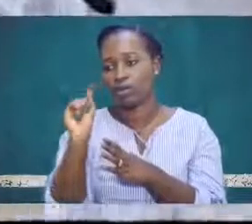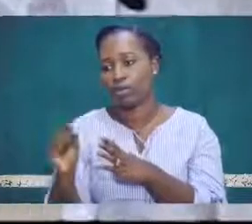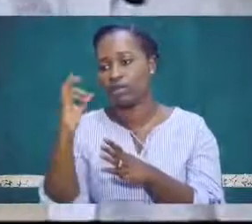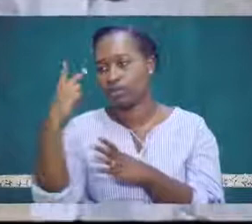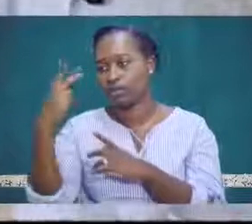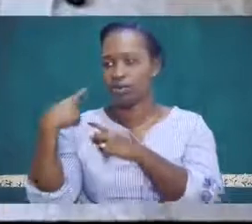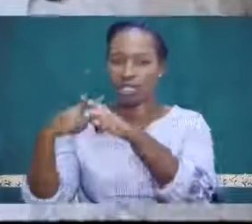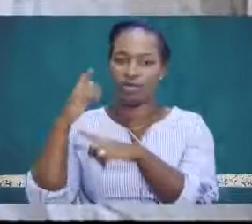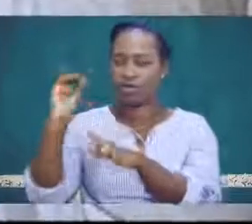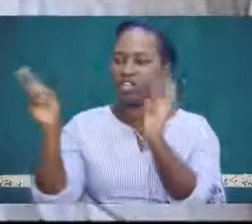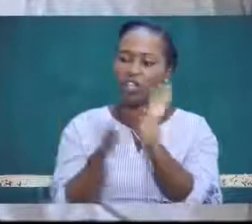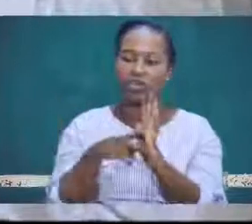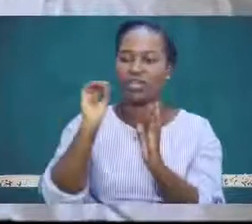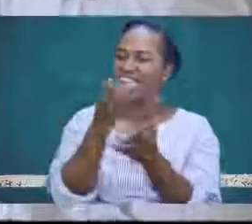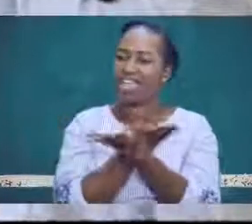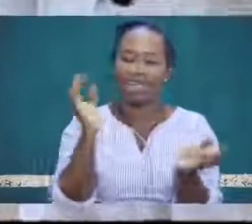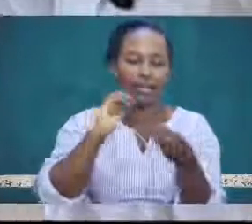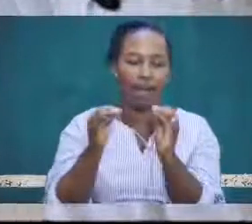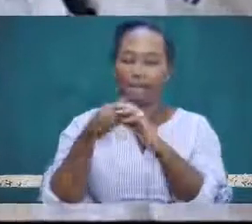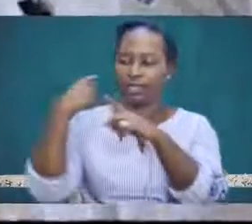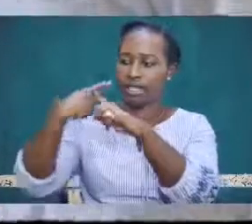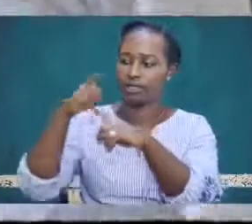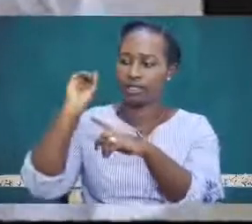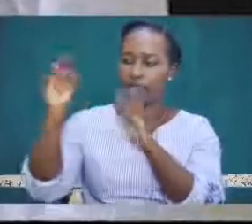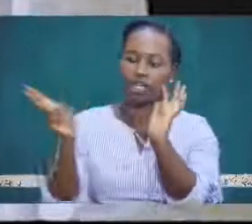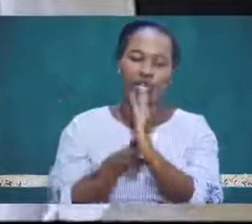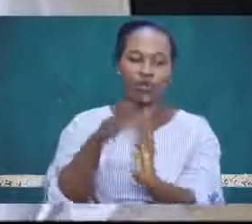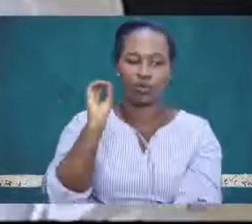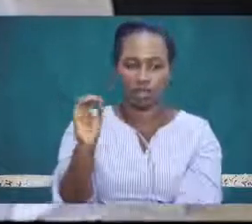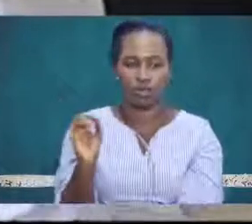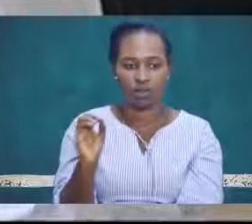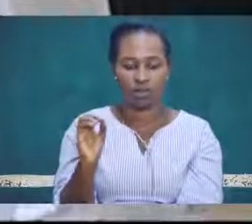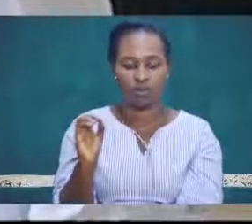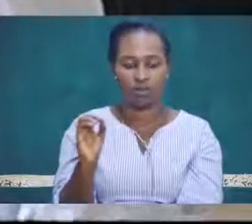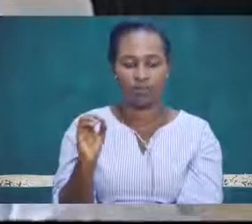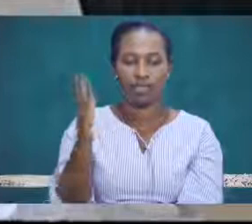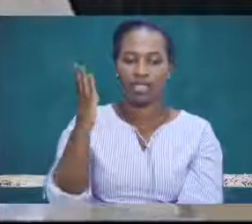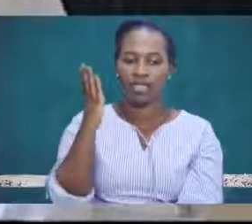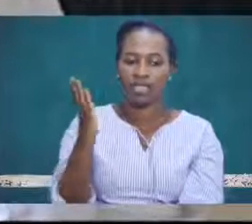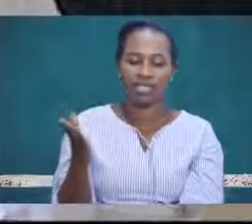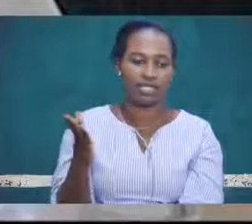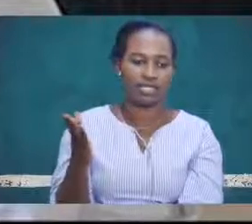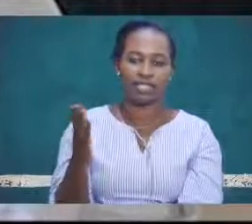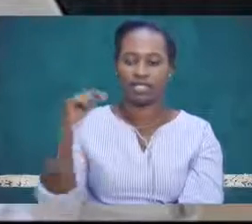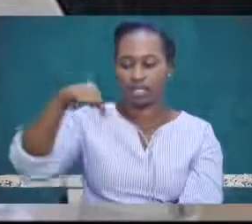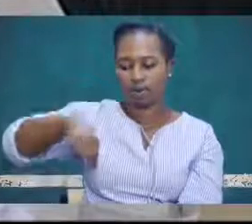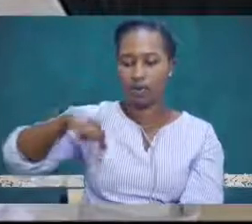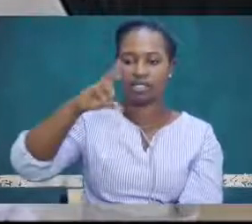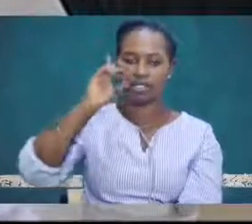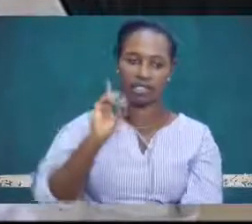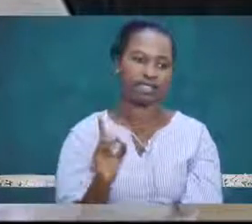times 0 is 0. Any number times 0 is 0. So this is the quantity